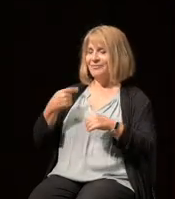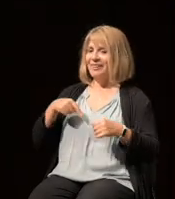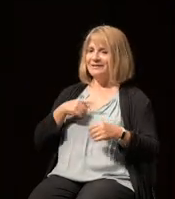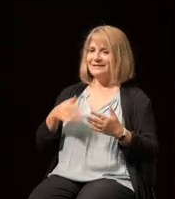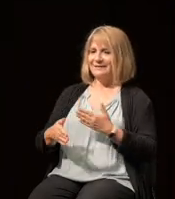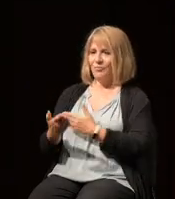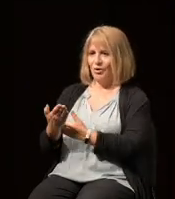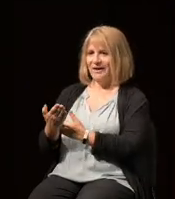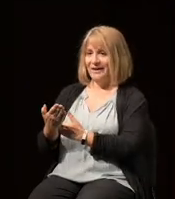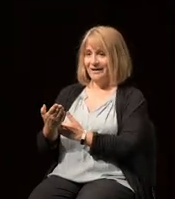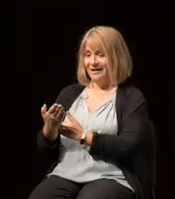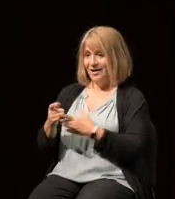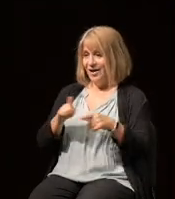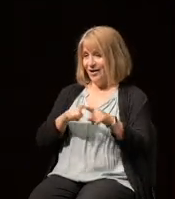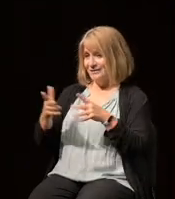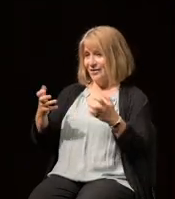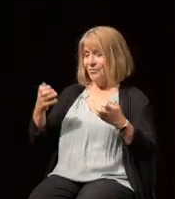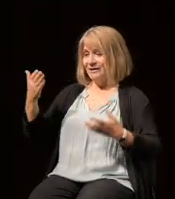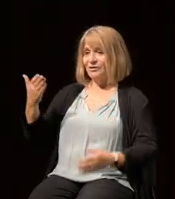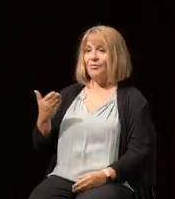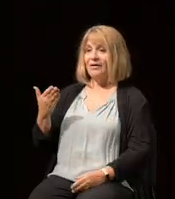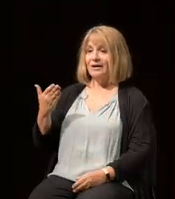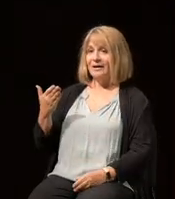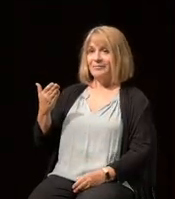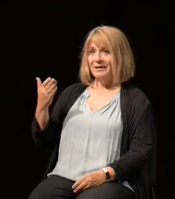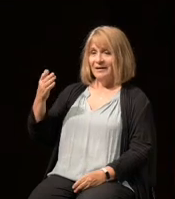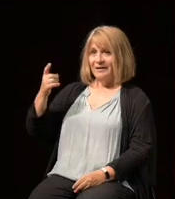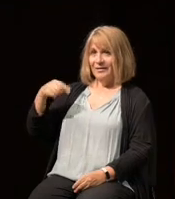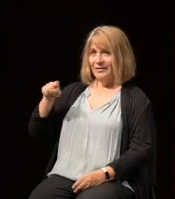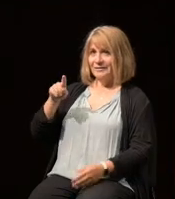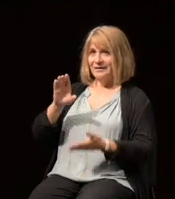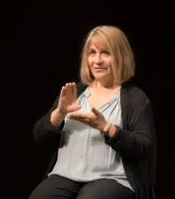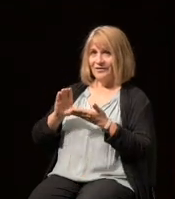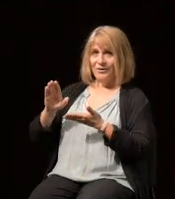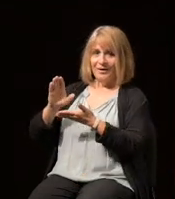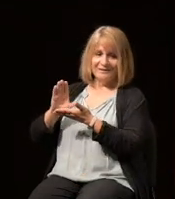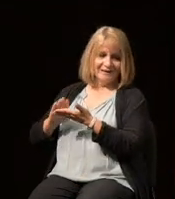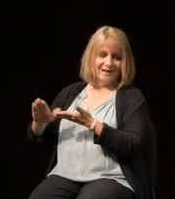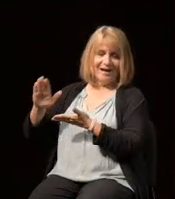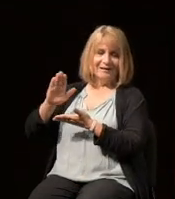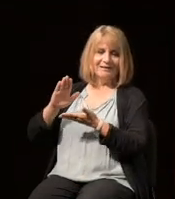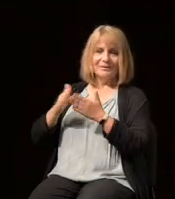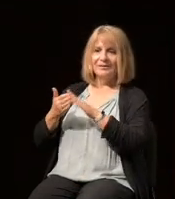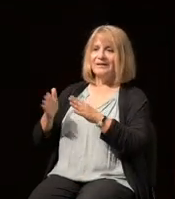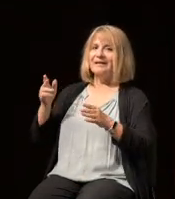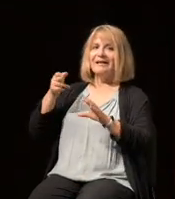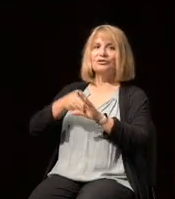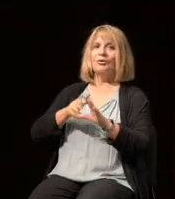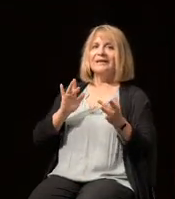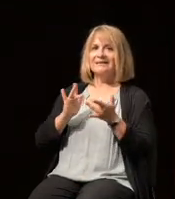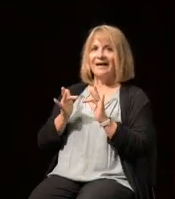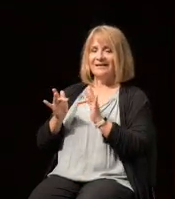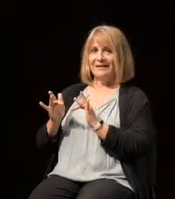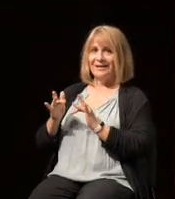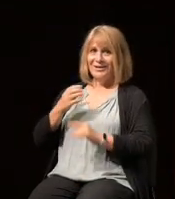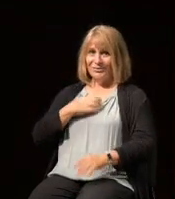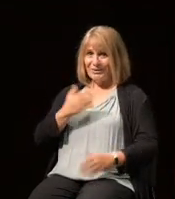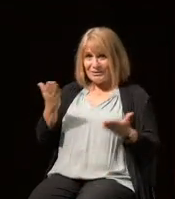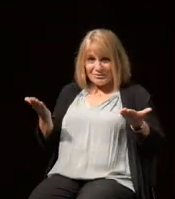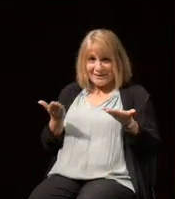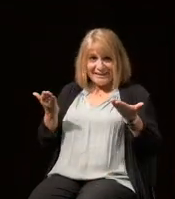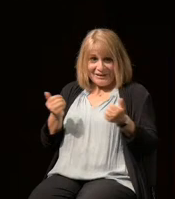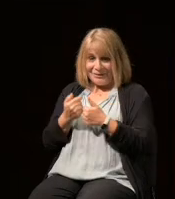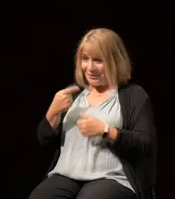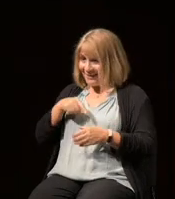morning. I also want to welcome those of our Cuesta College community who are joining us online. We wish you were here to join us in